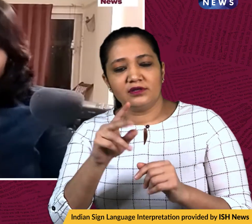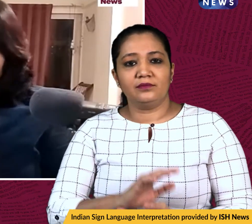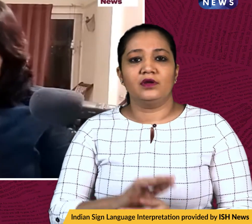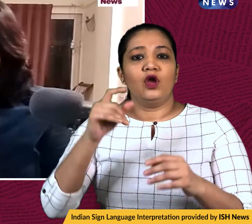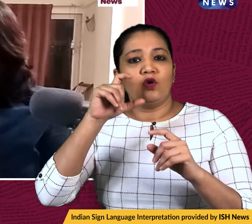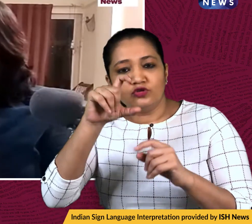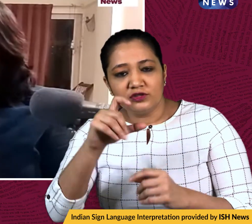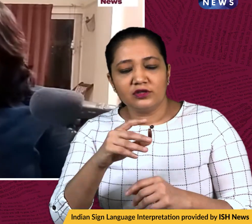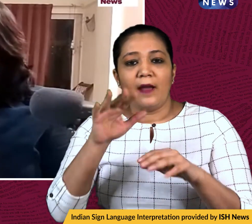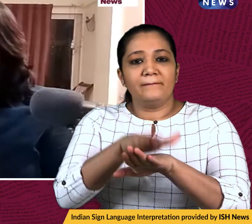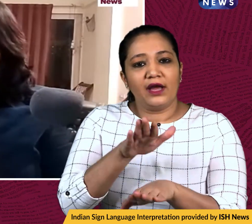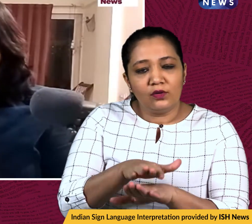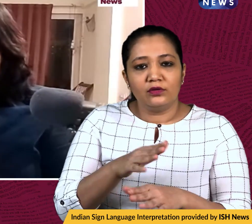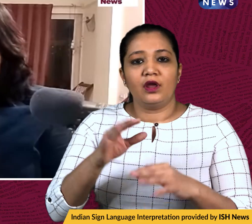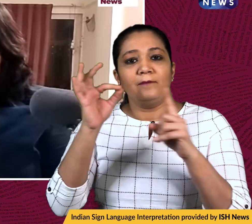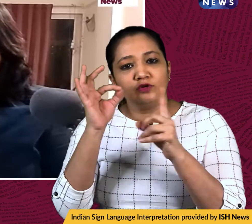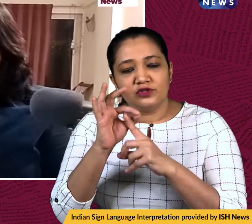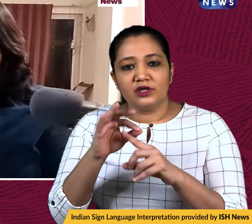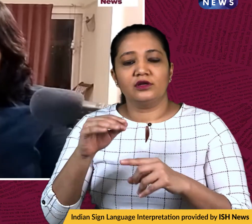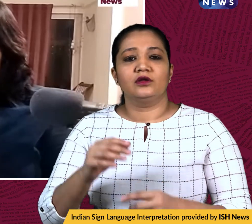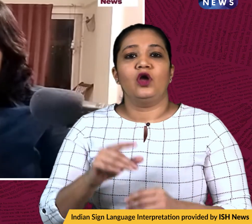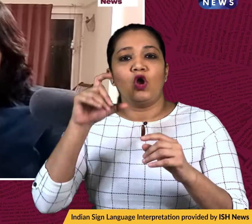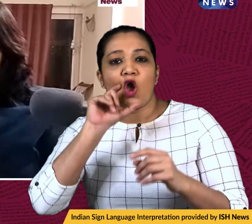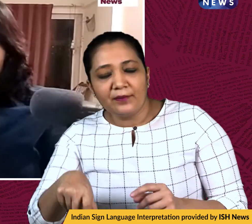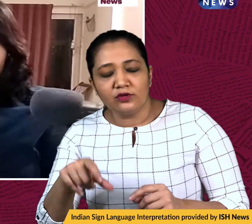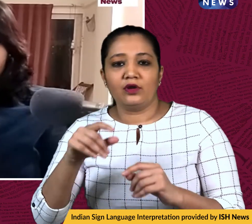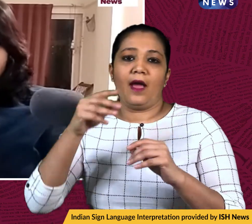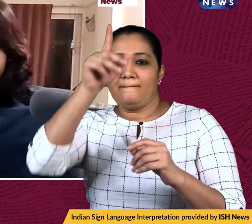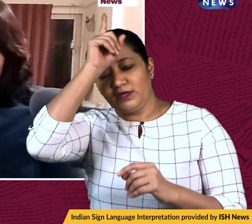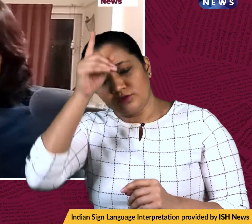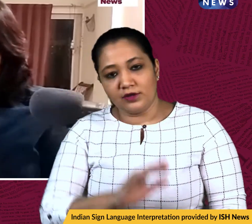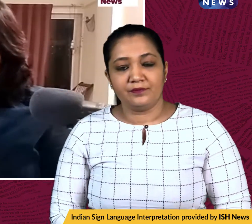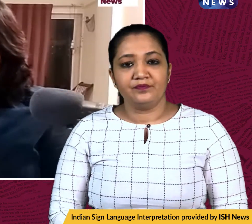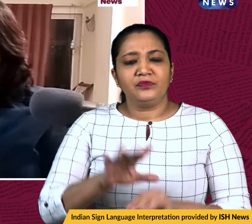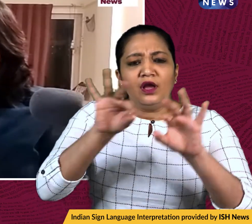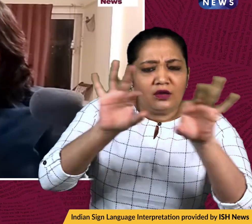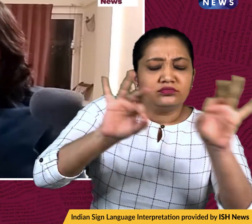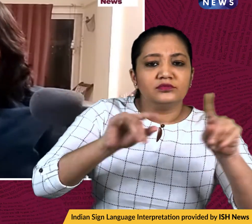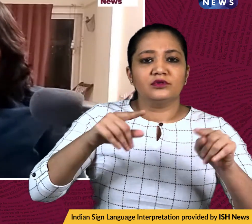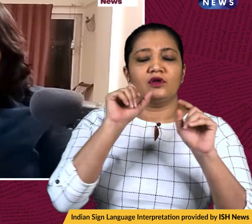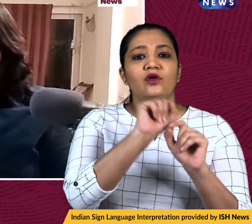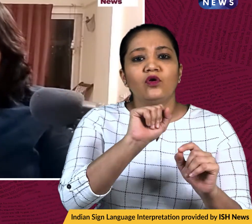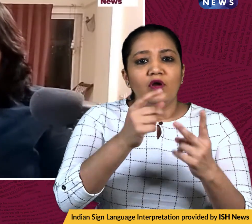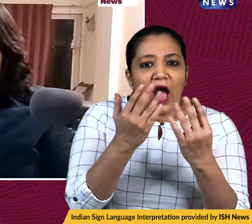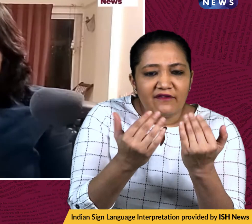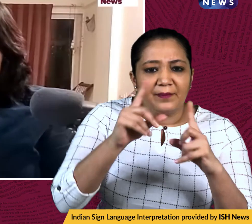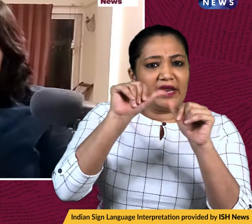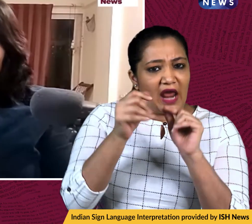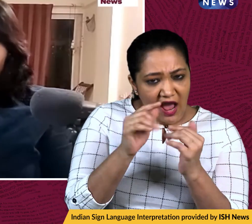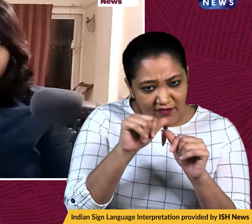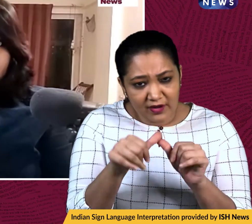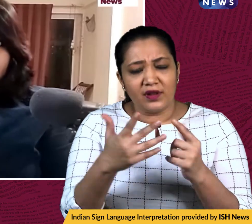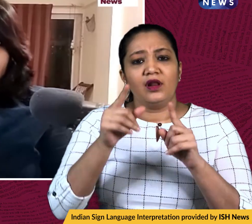Visakhapatnam, Kochi, Mangalore, Puducherry, Coimbatore and Mysore, and they were selected and analyzed based on the availability of